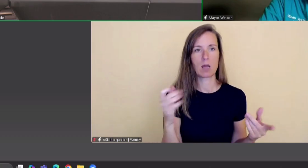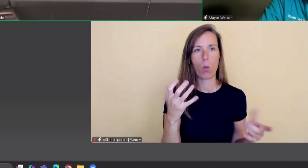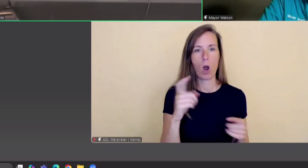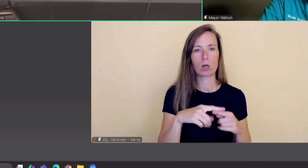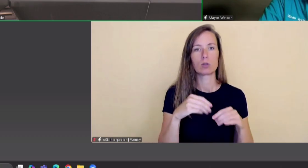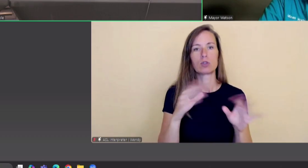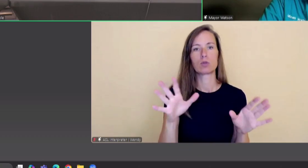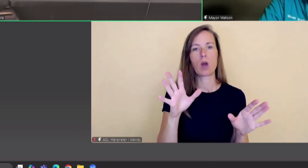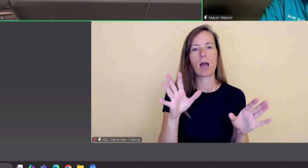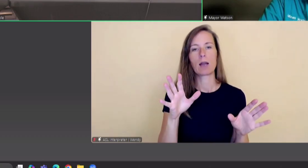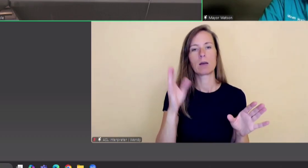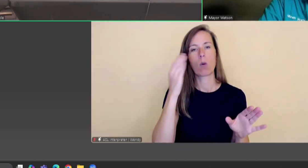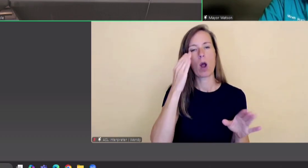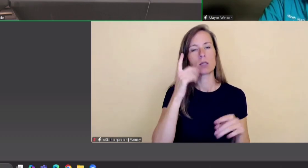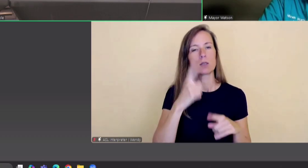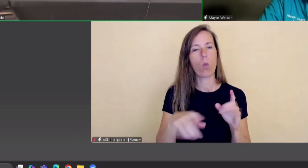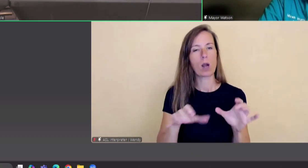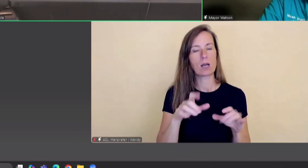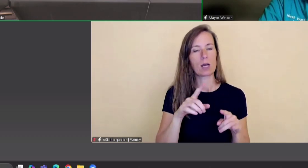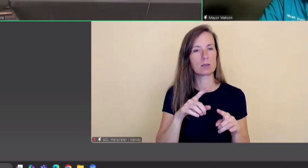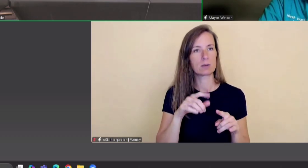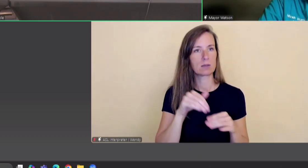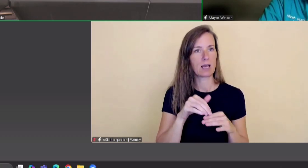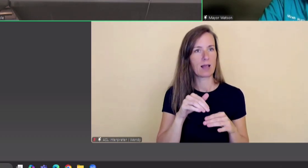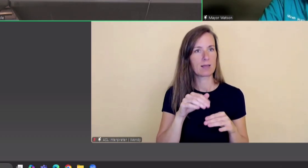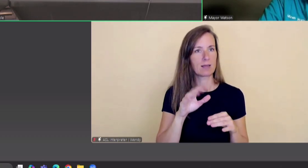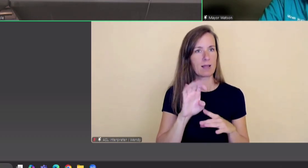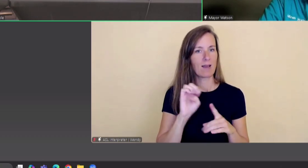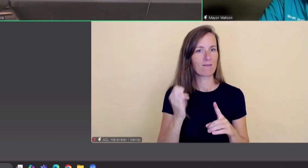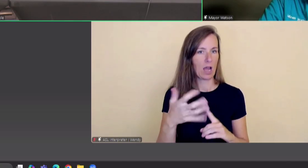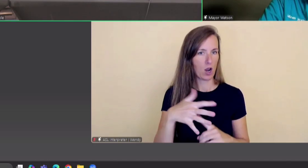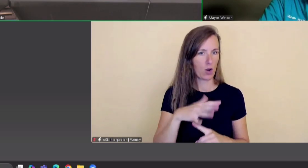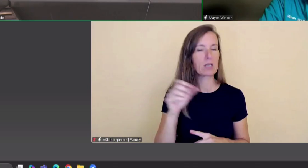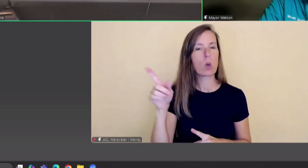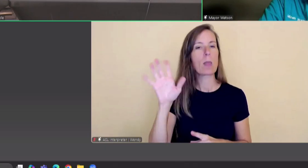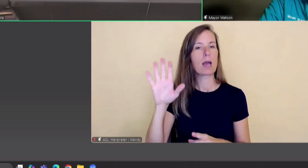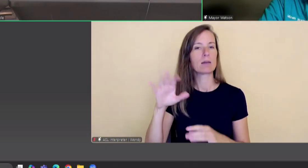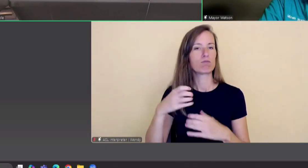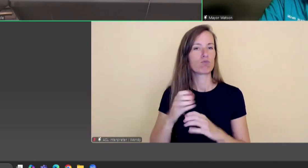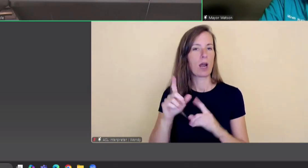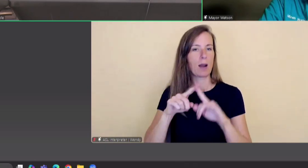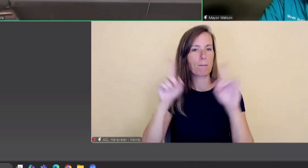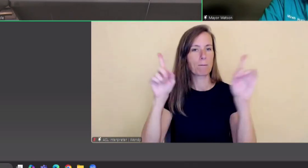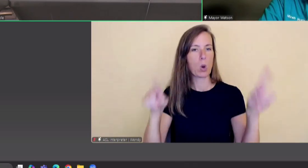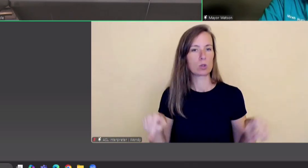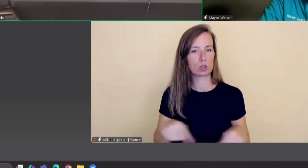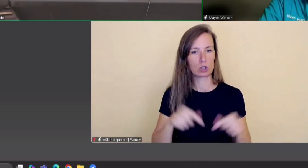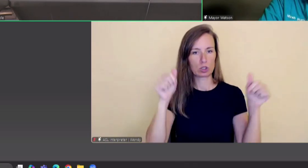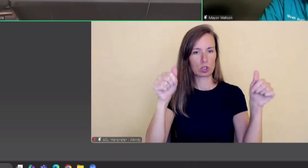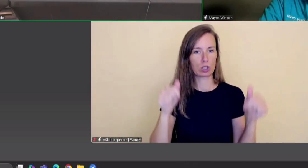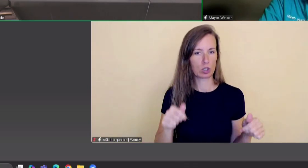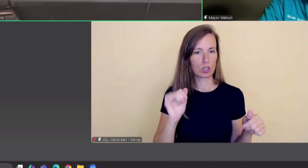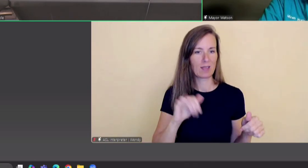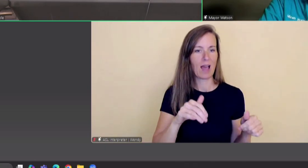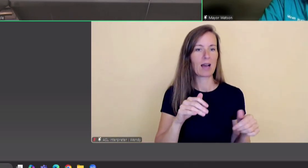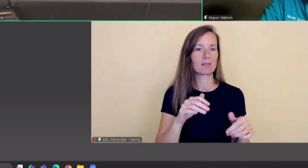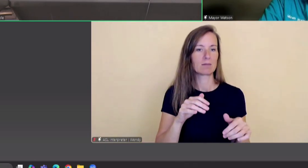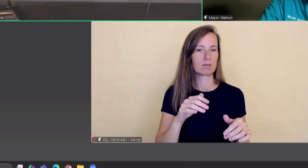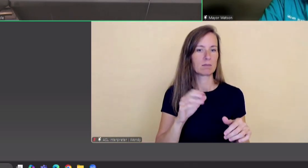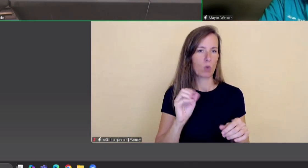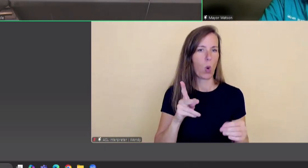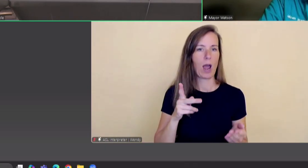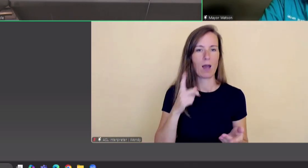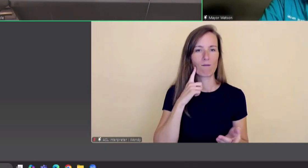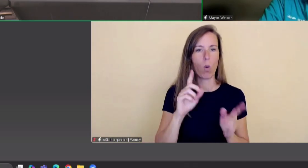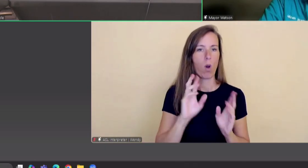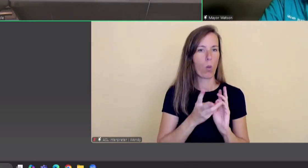And so they created kind of like a poster that is weatherproof, and it is now up in front of the Woodworth Trail. So I just want to say